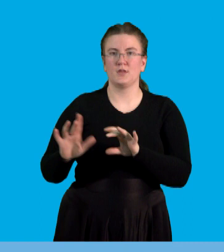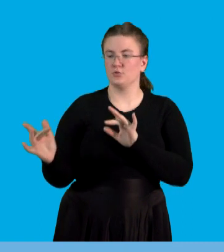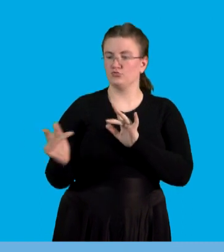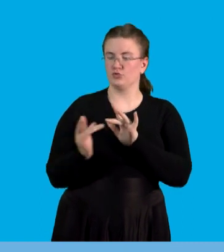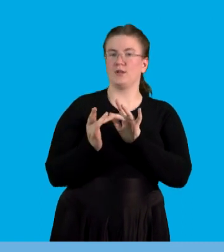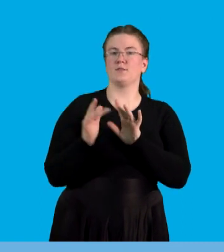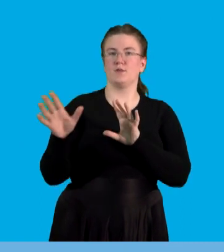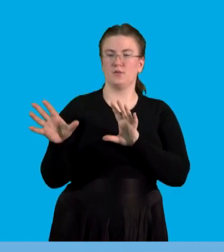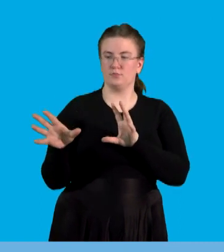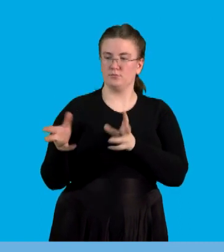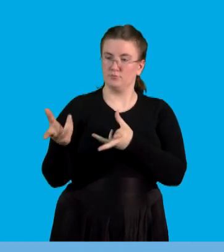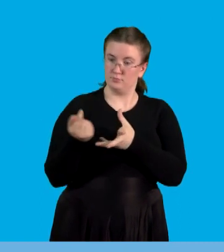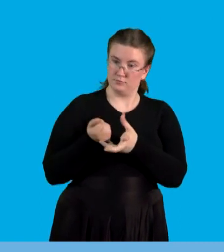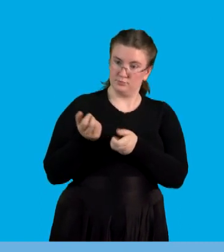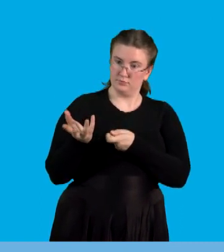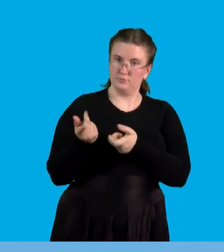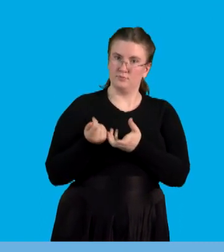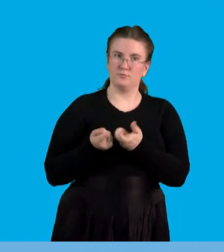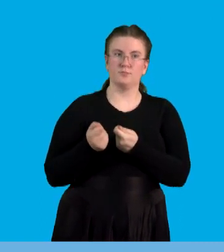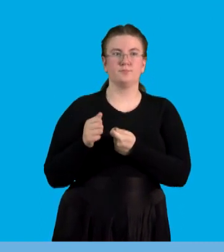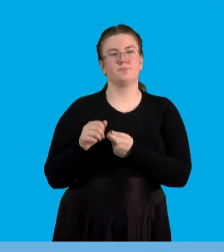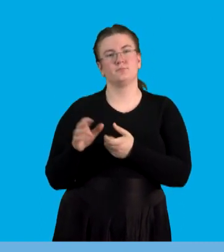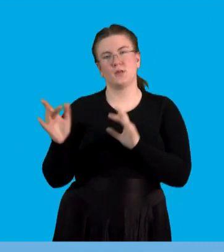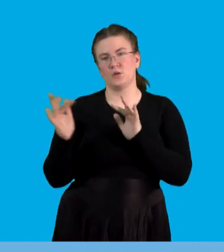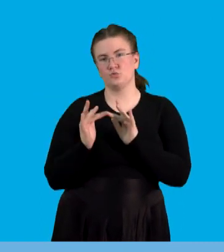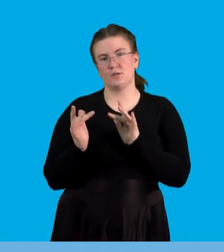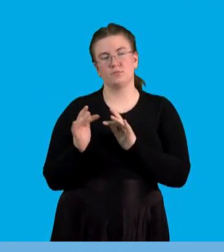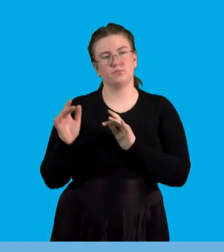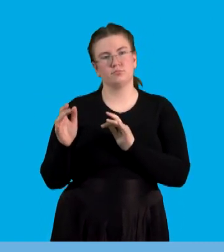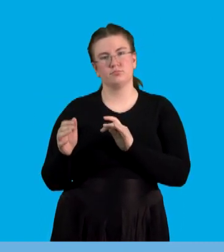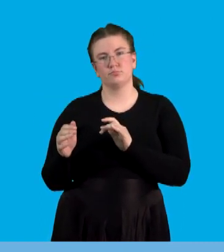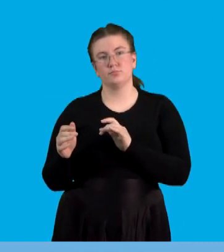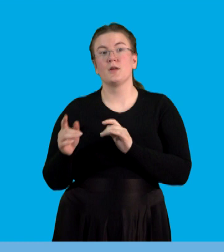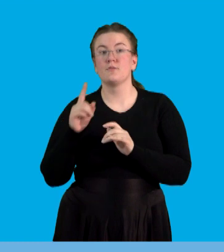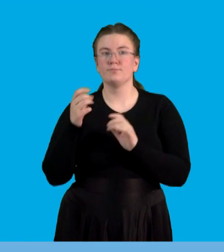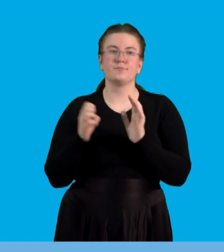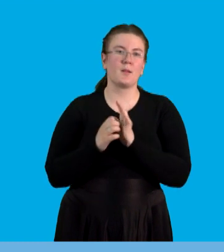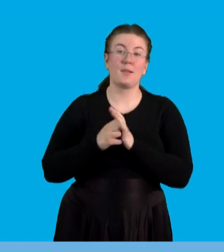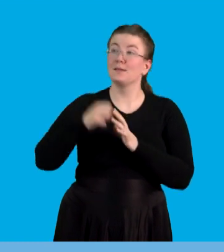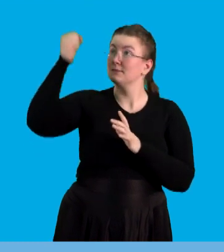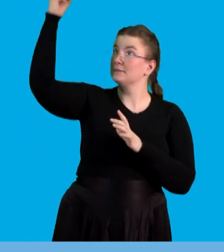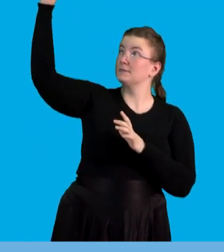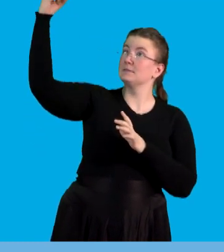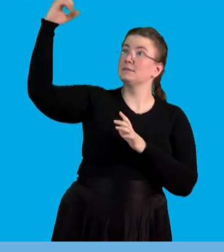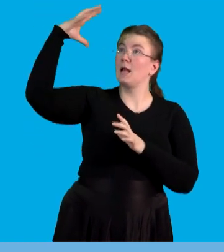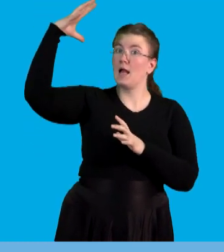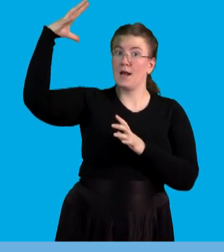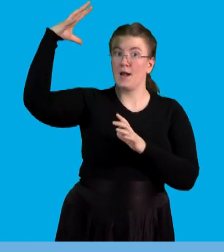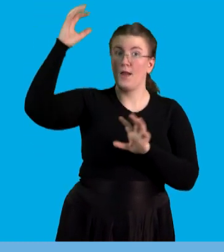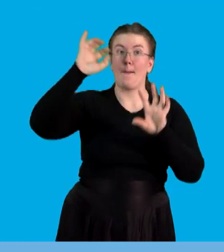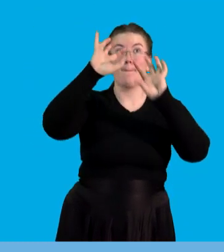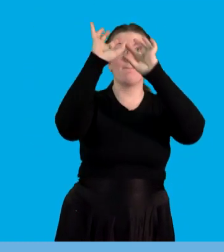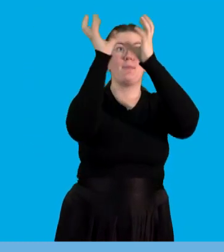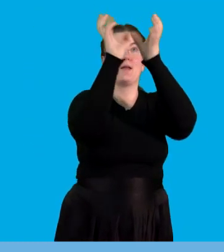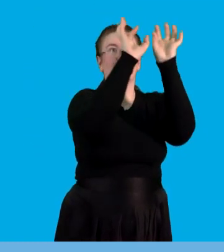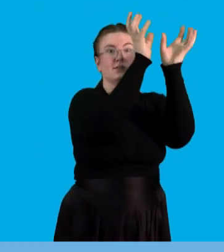attractive. So the gravitational force of attraction between the sun and planets is strong enough to keep